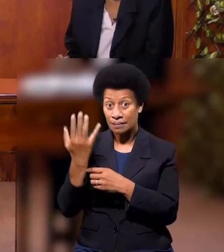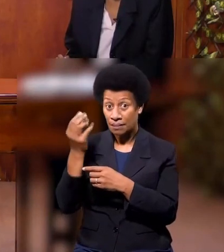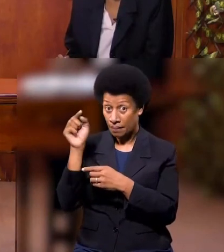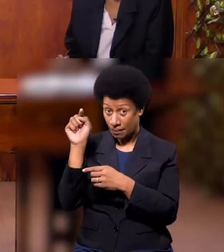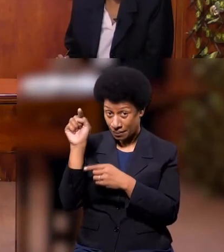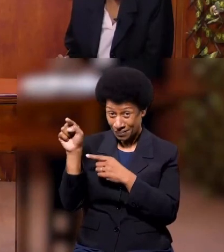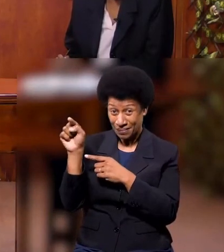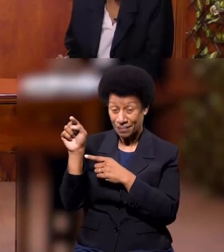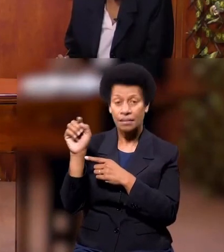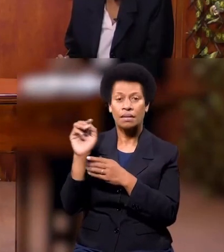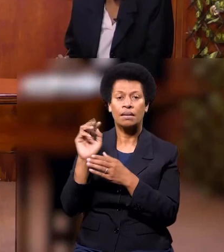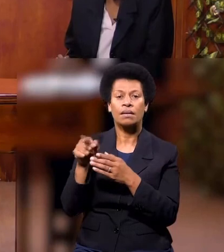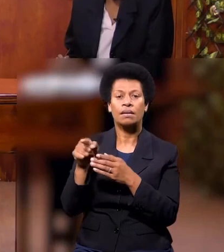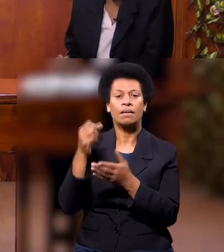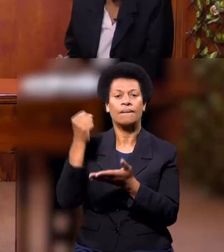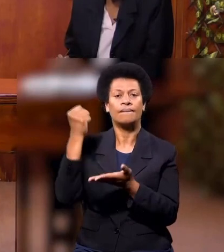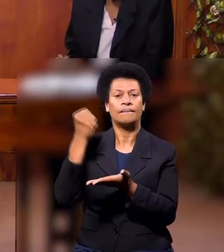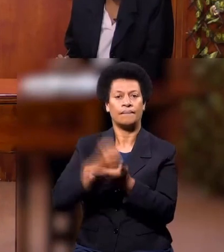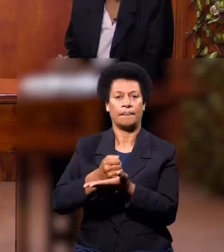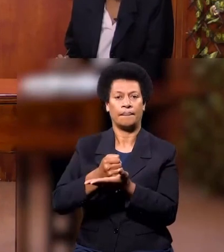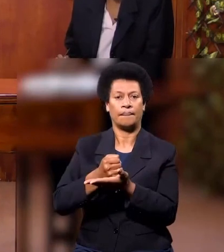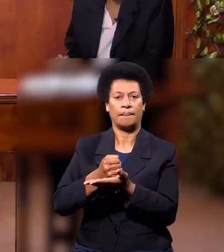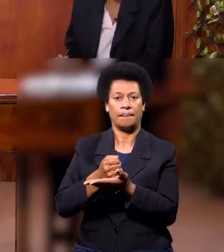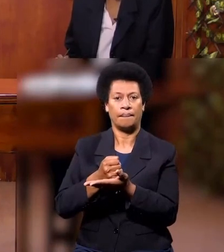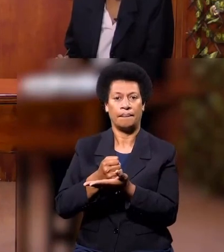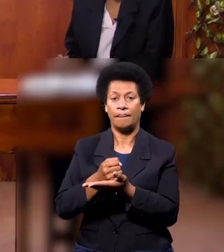truth that affirms,